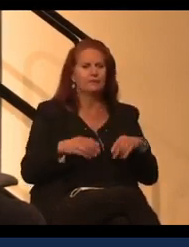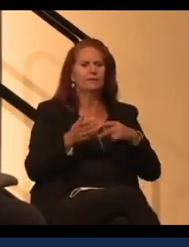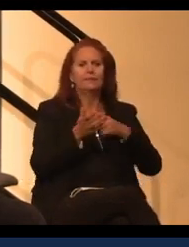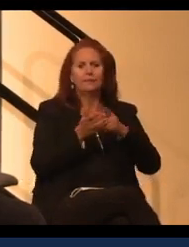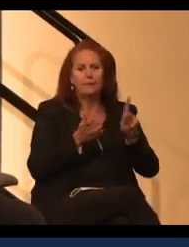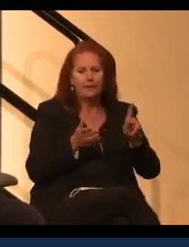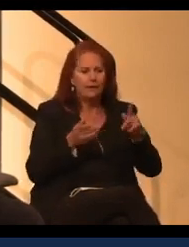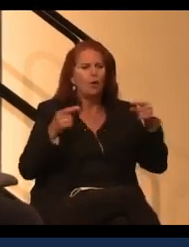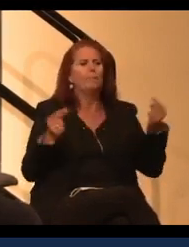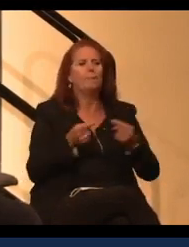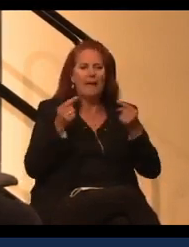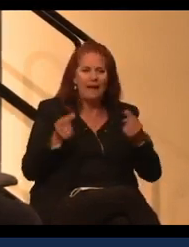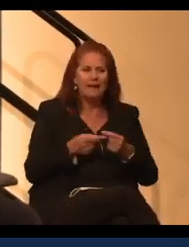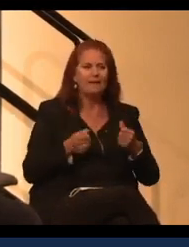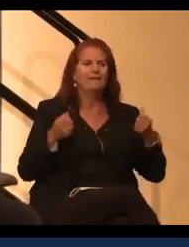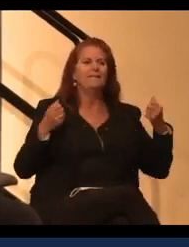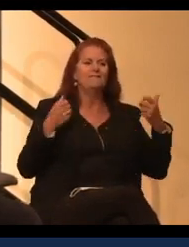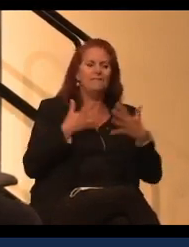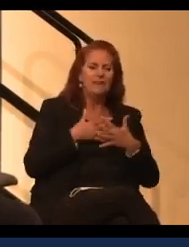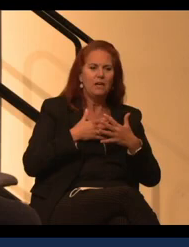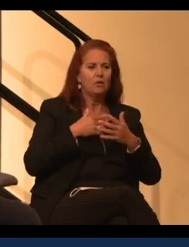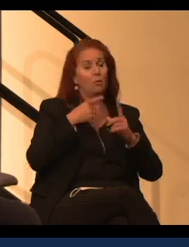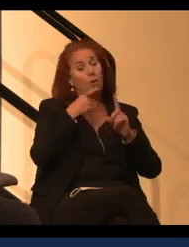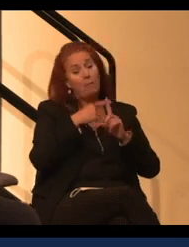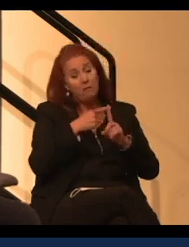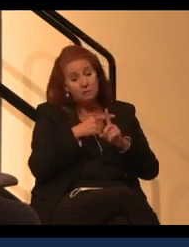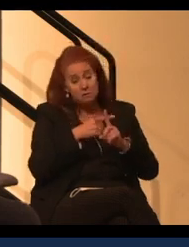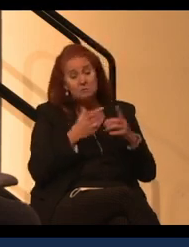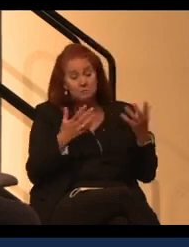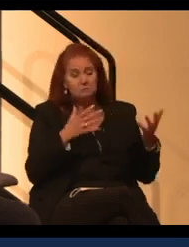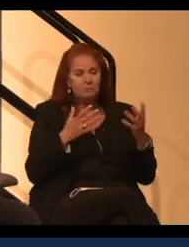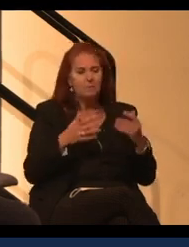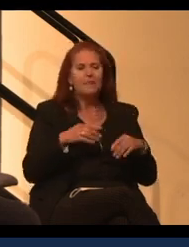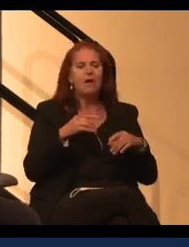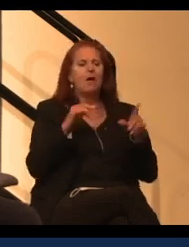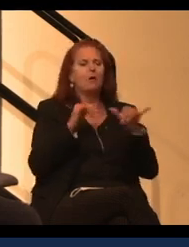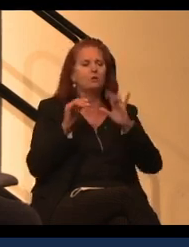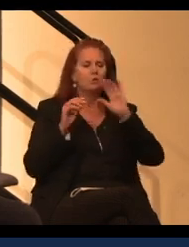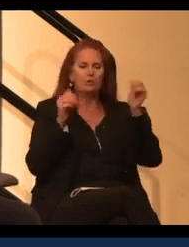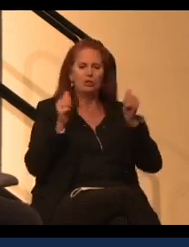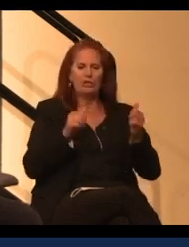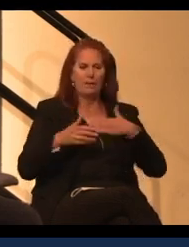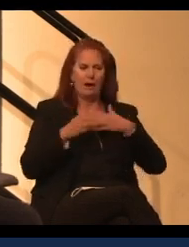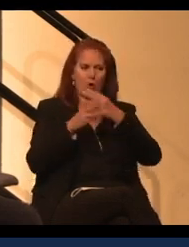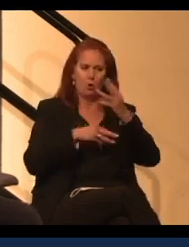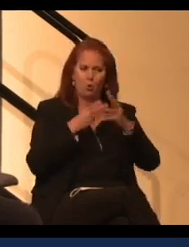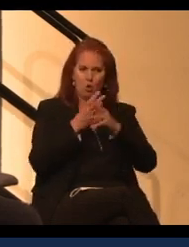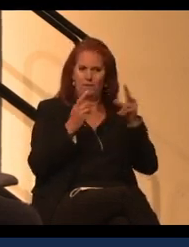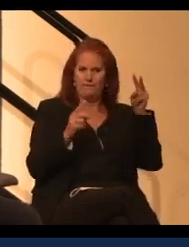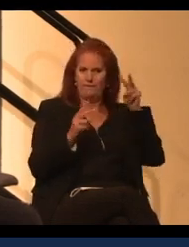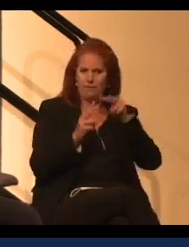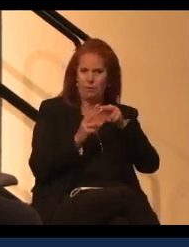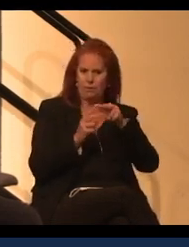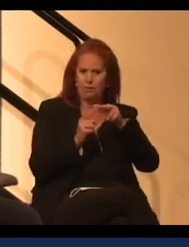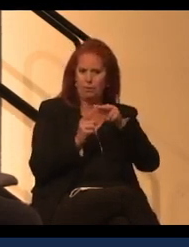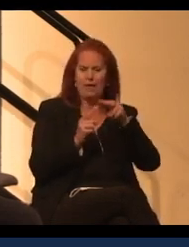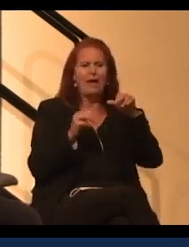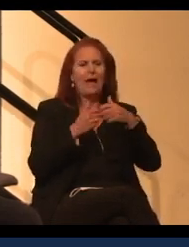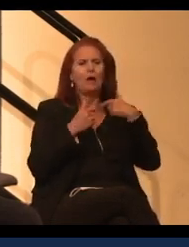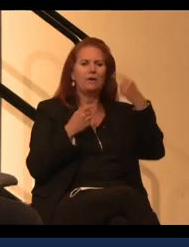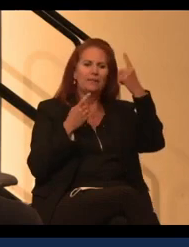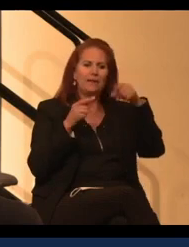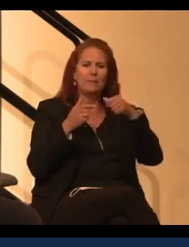or fear or a positive experience. And that also will shape our worldview and how we think about